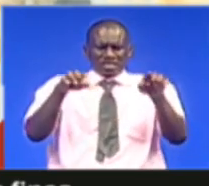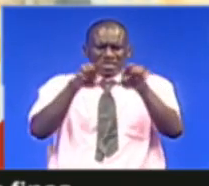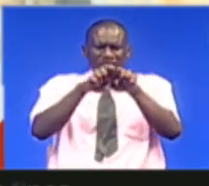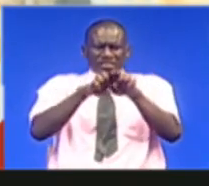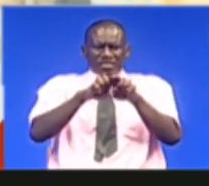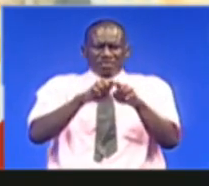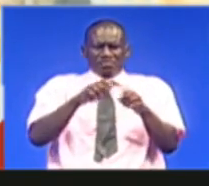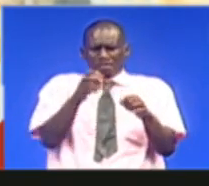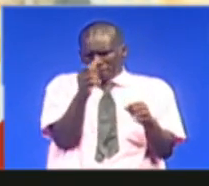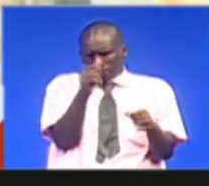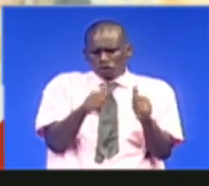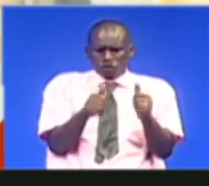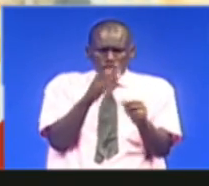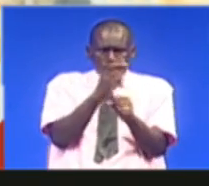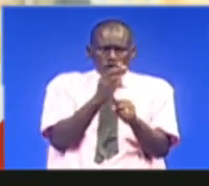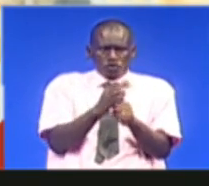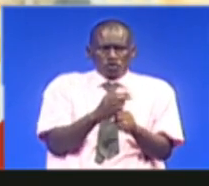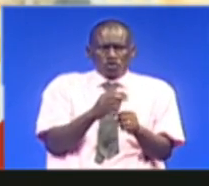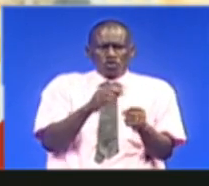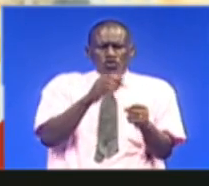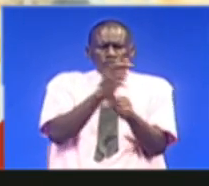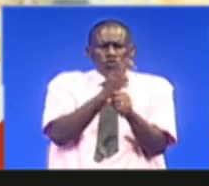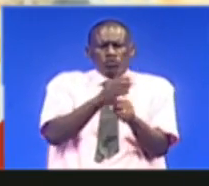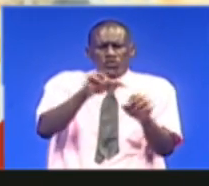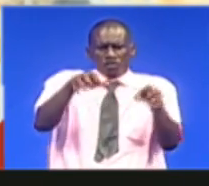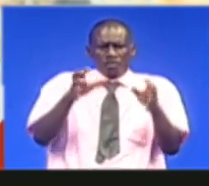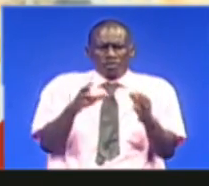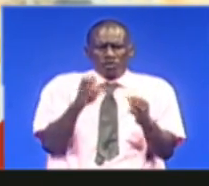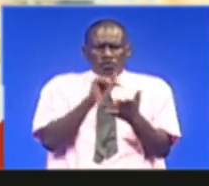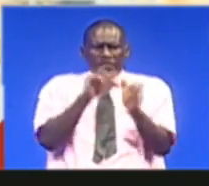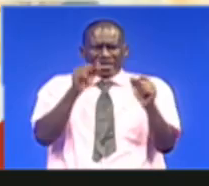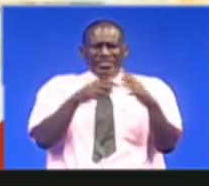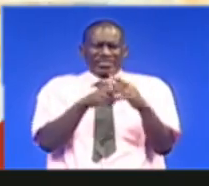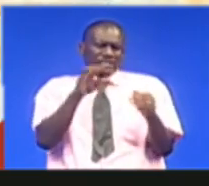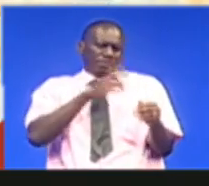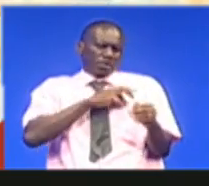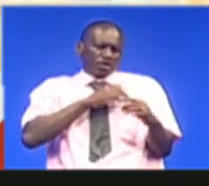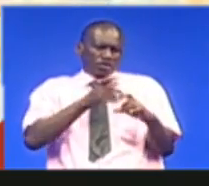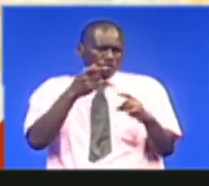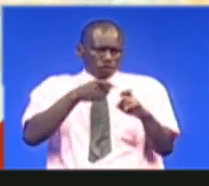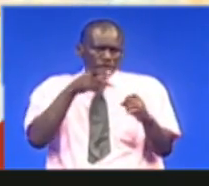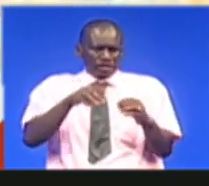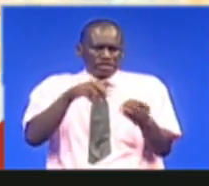rates that we are going to apply to be applied to the farmers so that they start to benefit for this particular Murang'a.